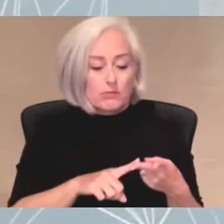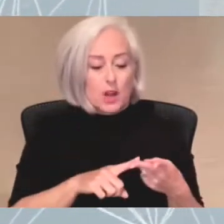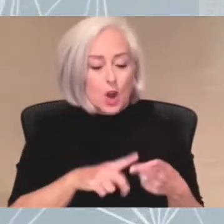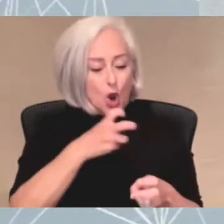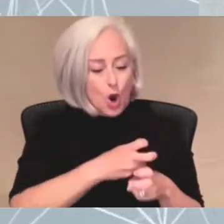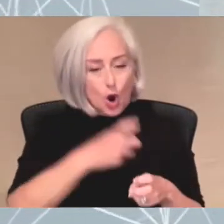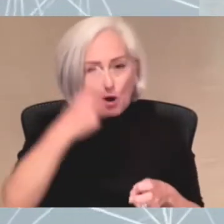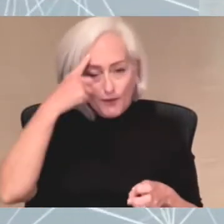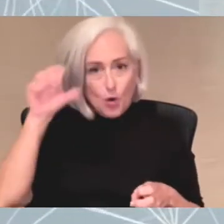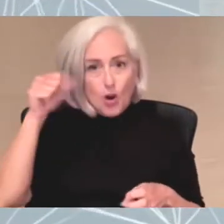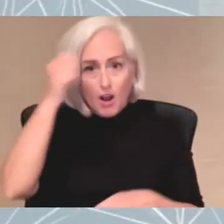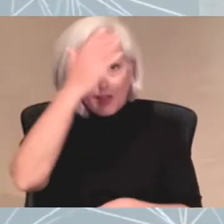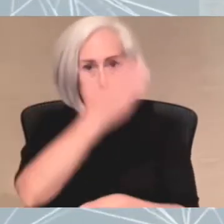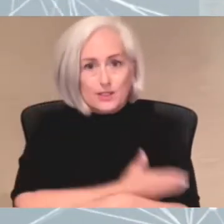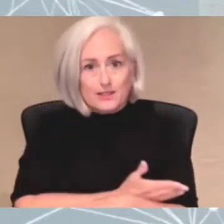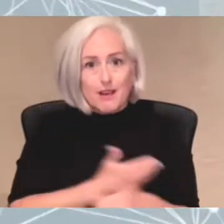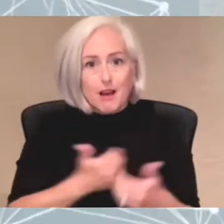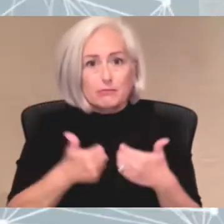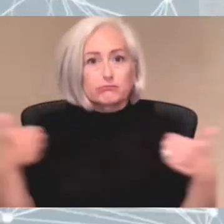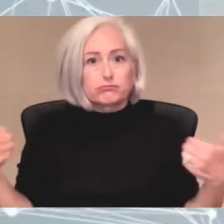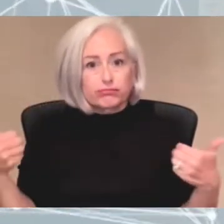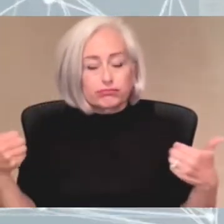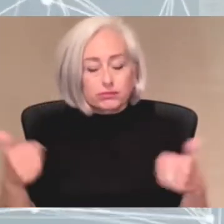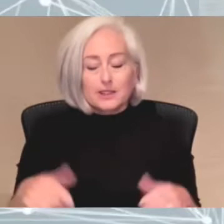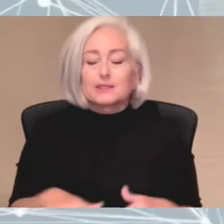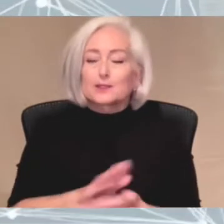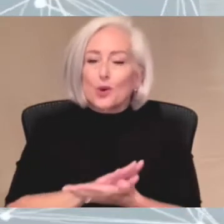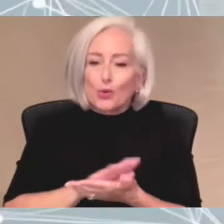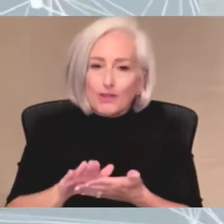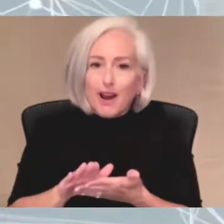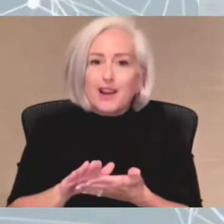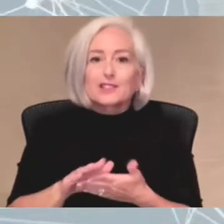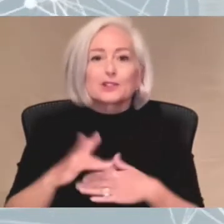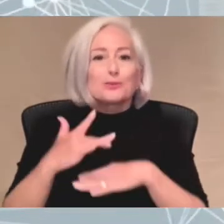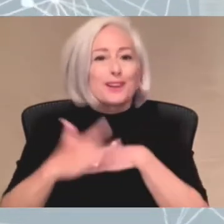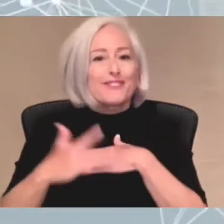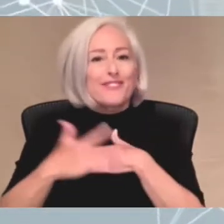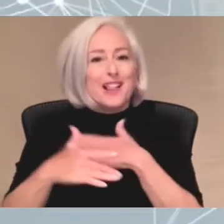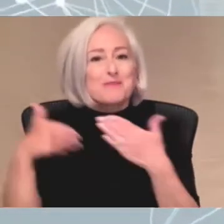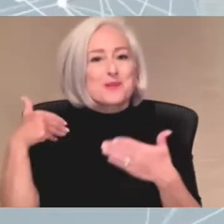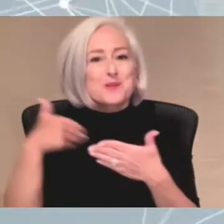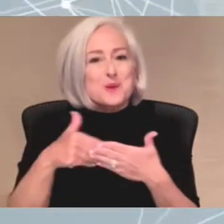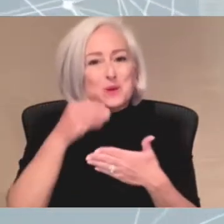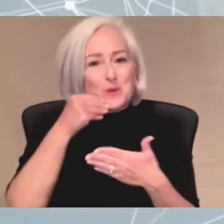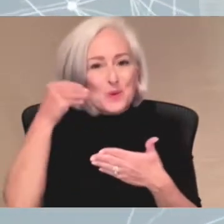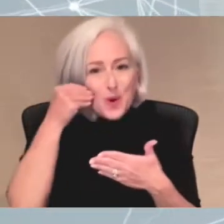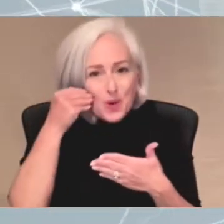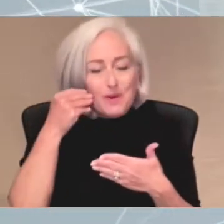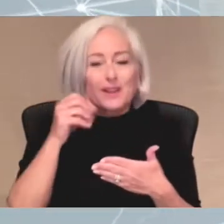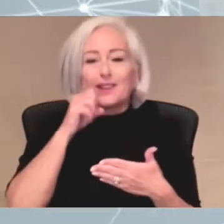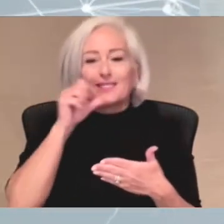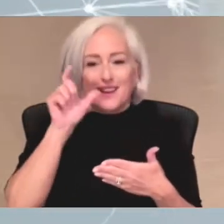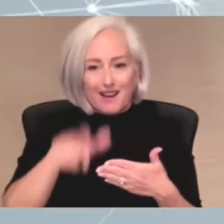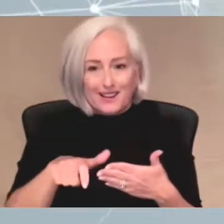well. So it's wonderful that it'll be available for families close to home so that they won't have to separate like we had